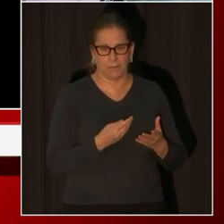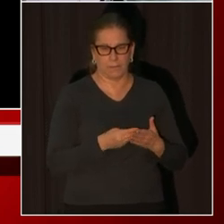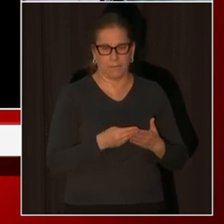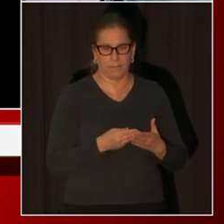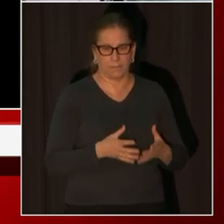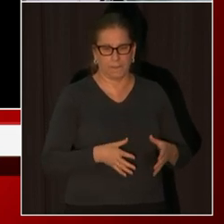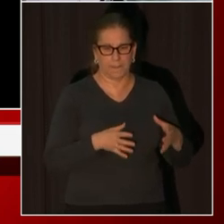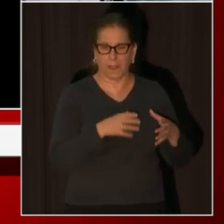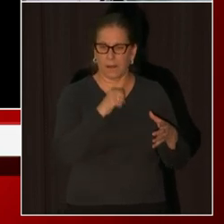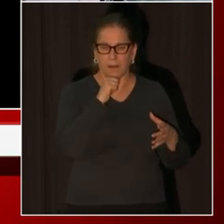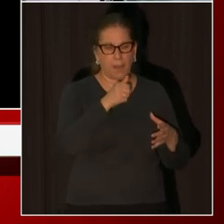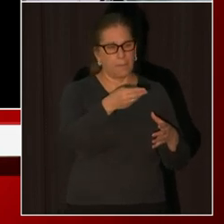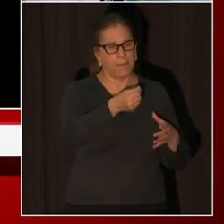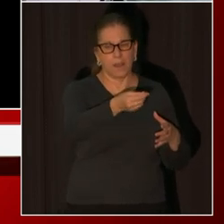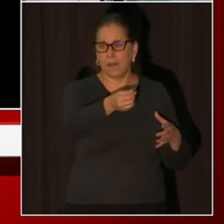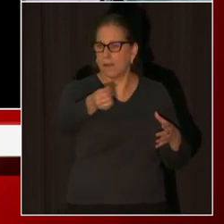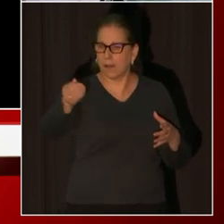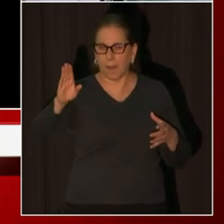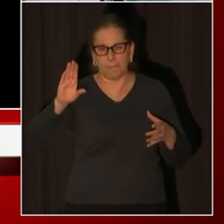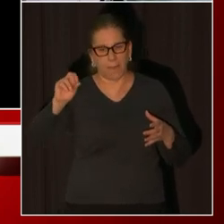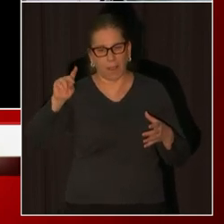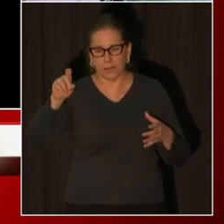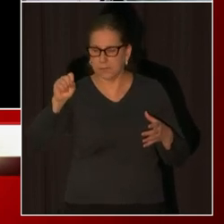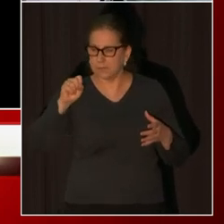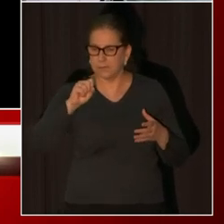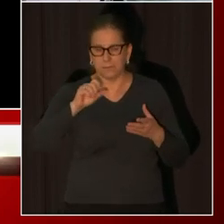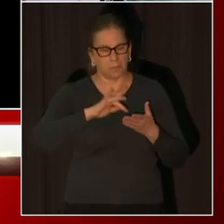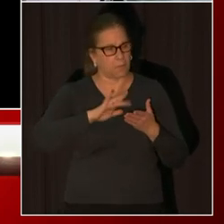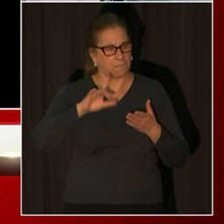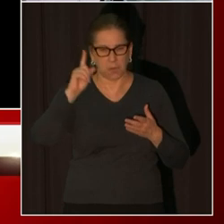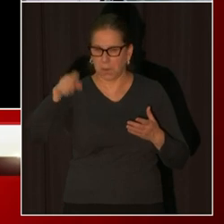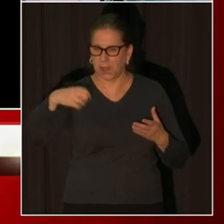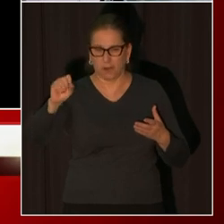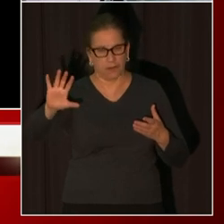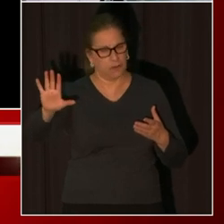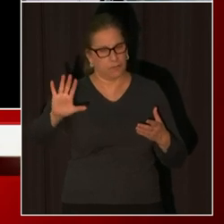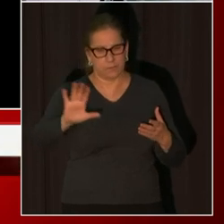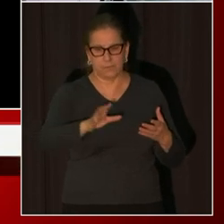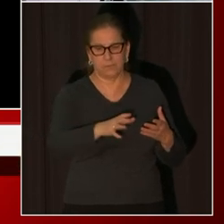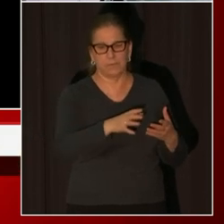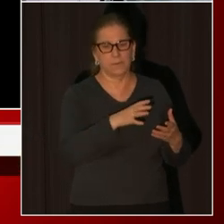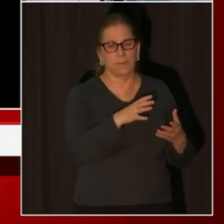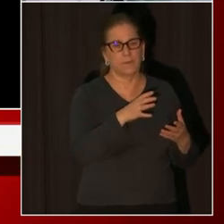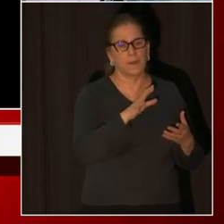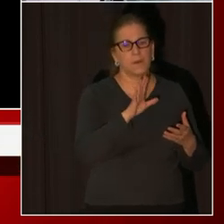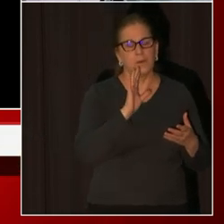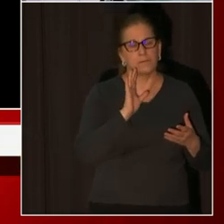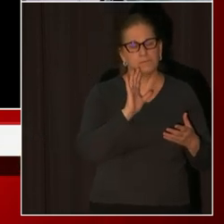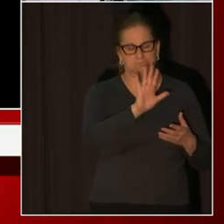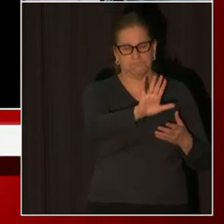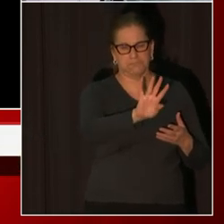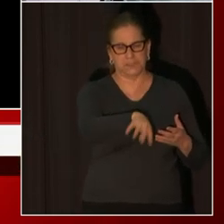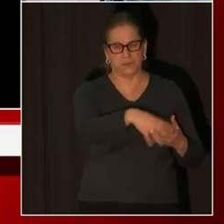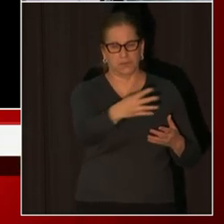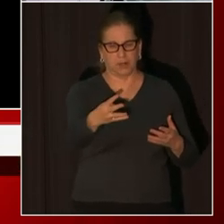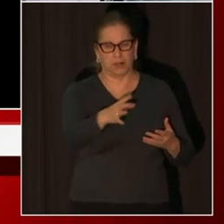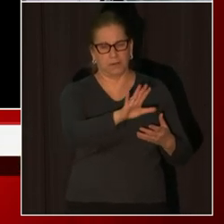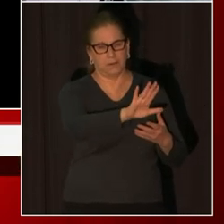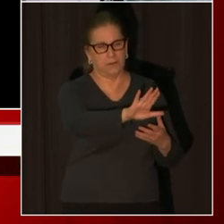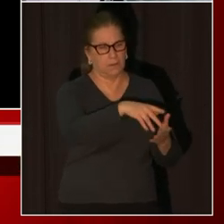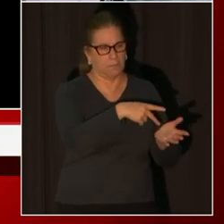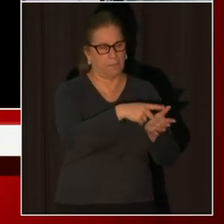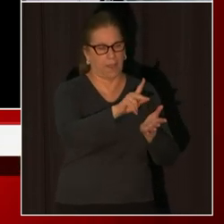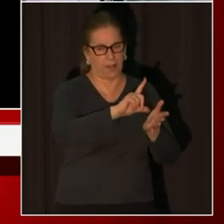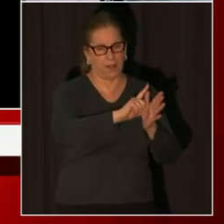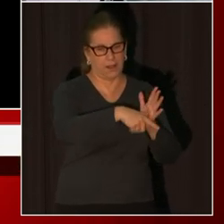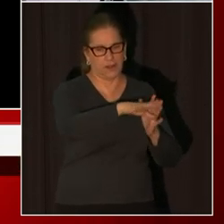earlier, we'll pay them off when they were originally scheduled to be paid, and that generates $105 million that we can use to help balance the